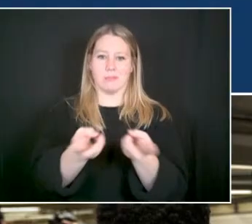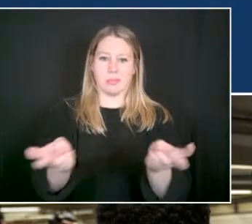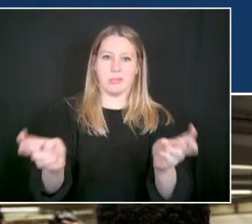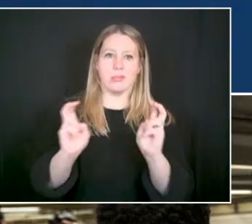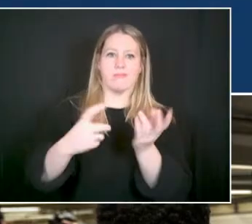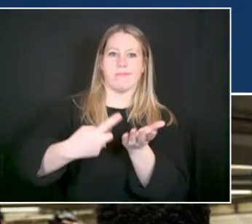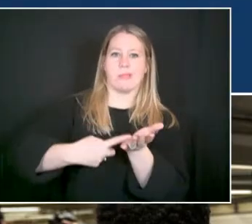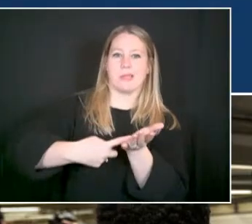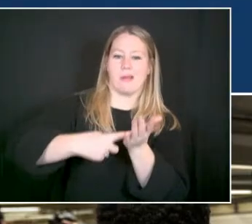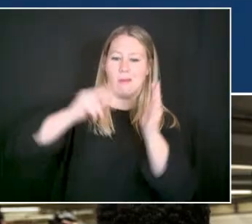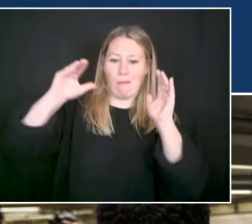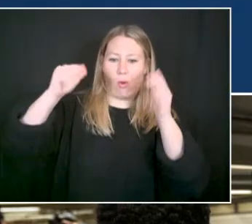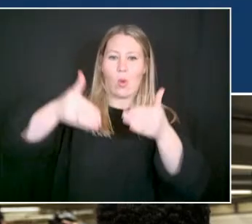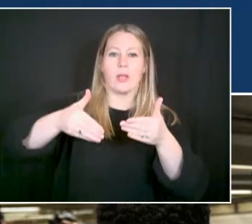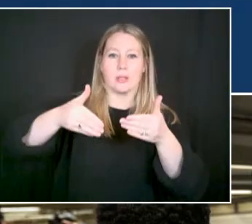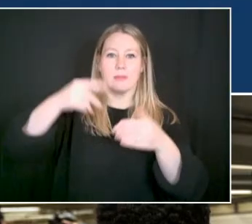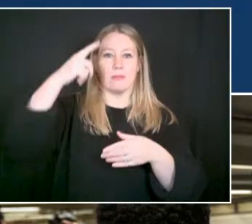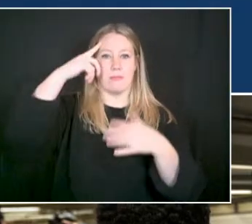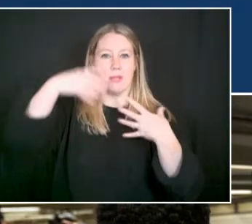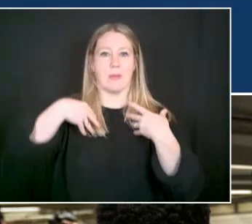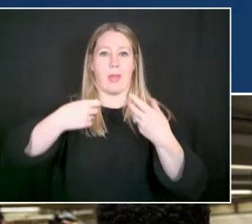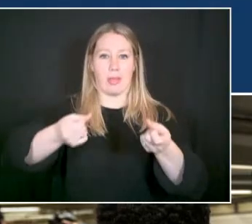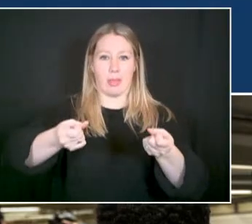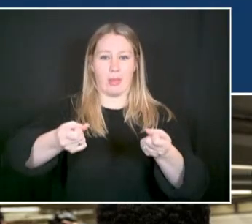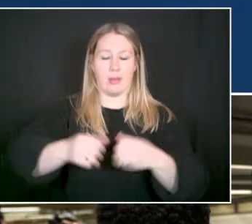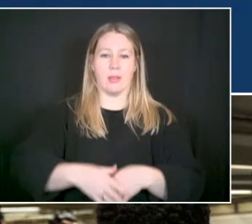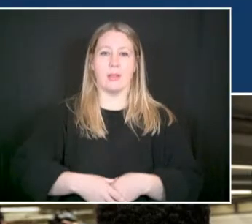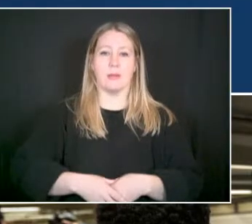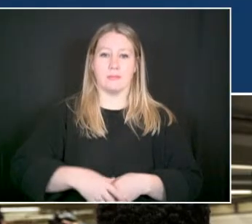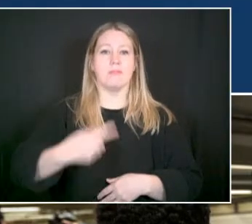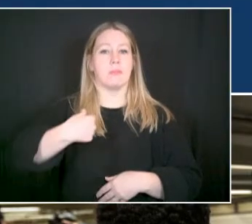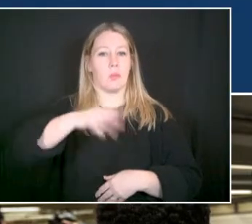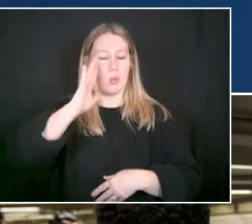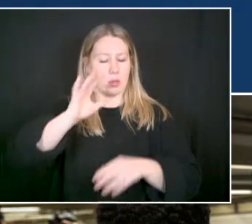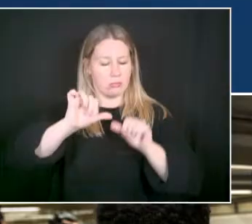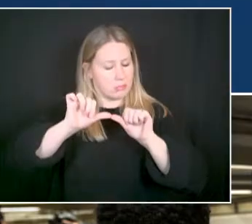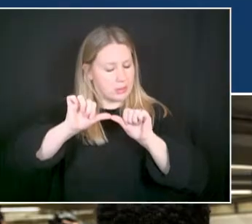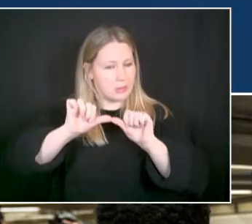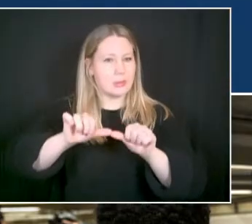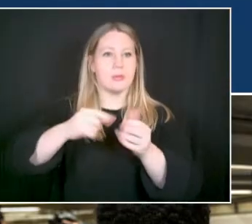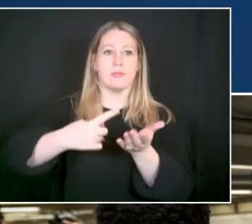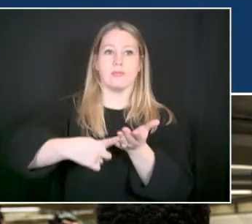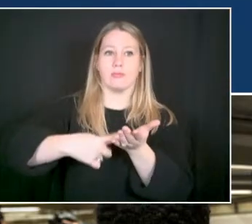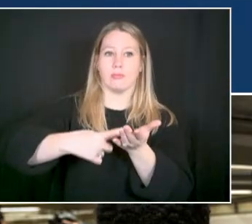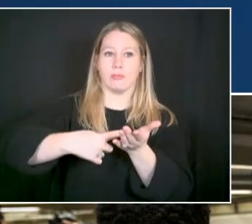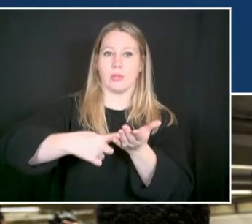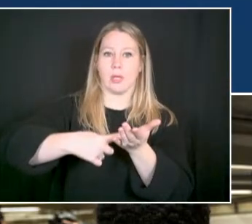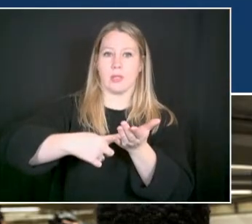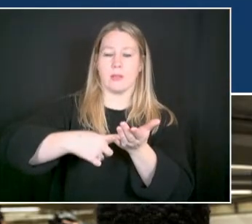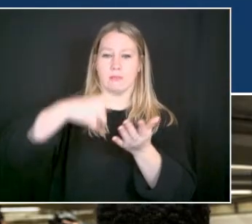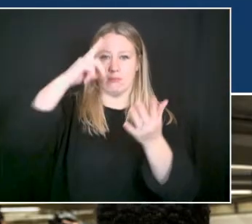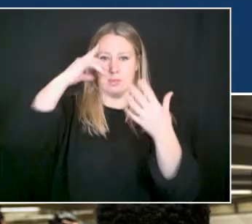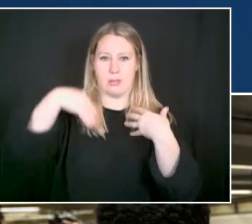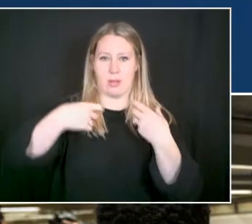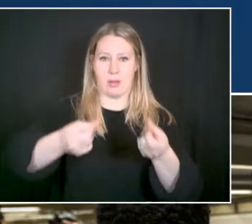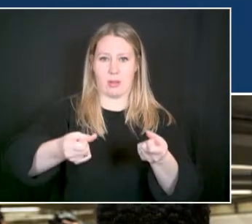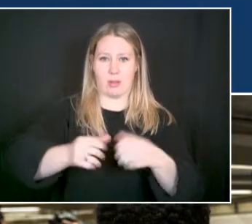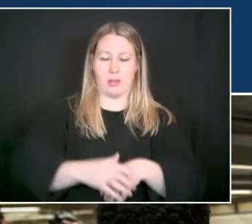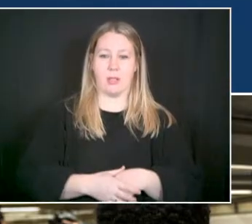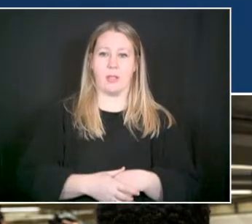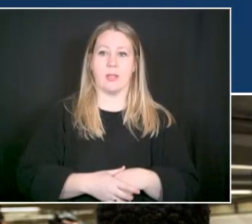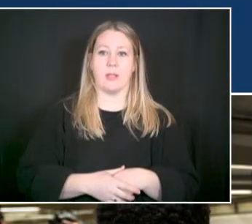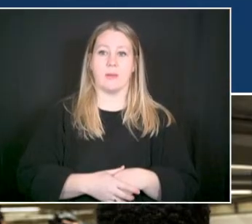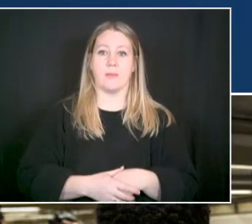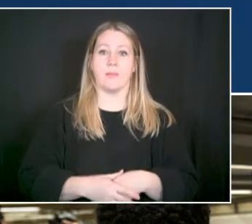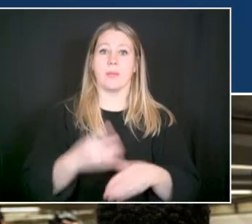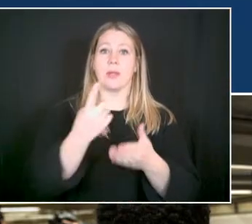been focused on a lot, and we want to continue to do so. And we announced last week our 16th